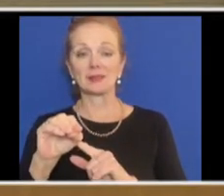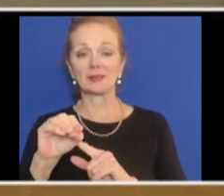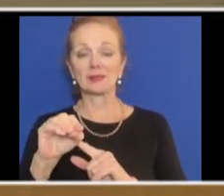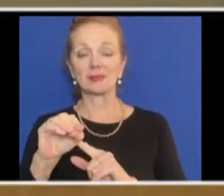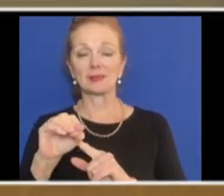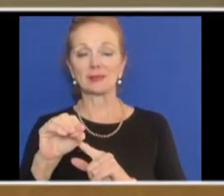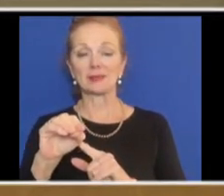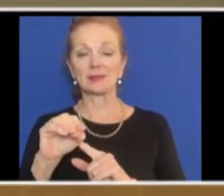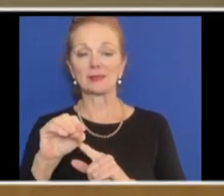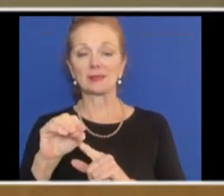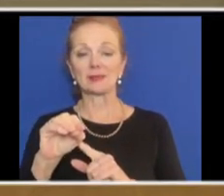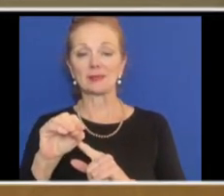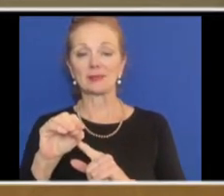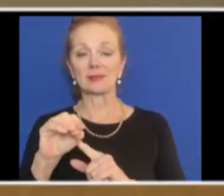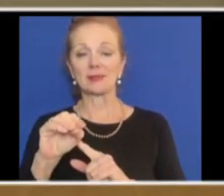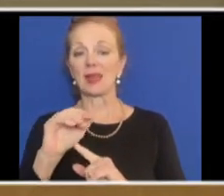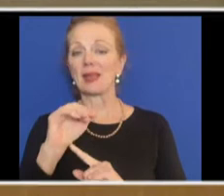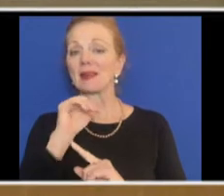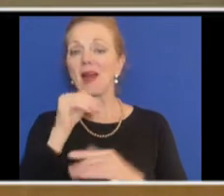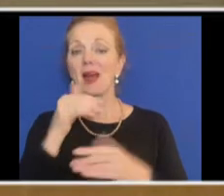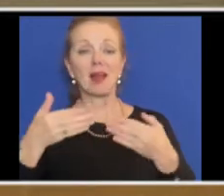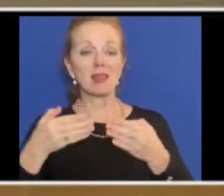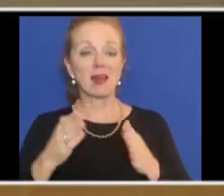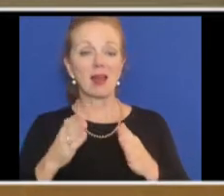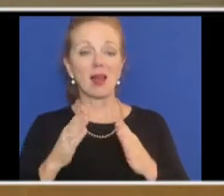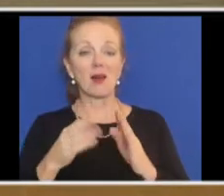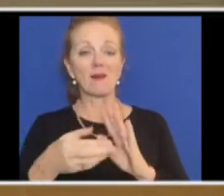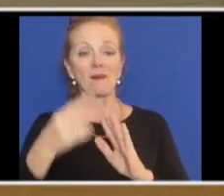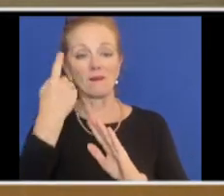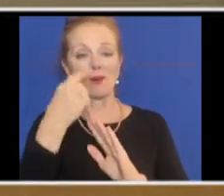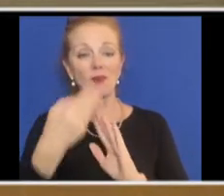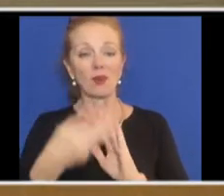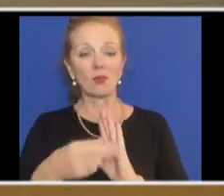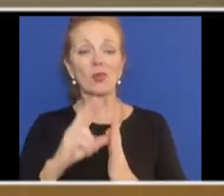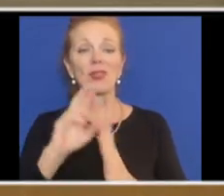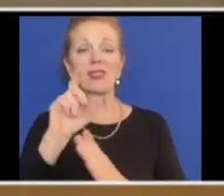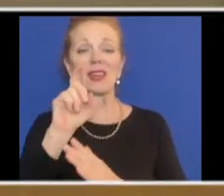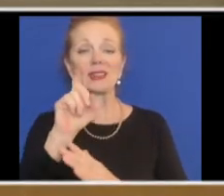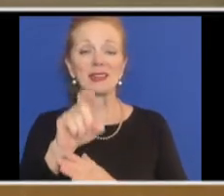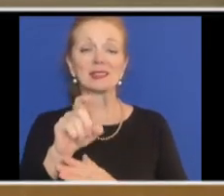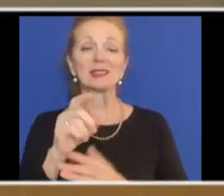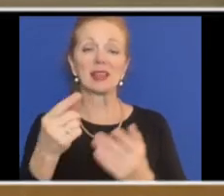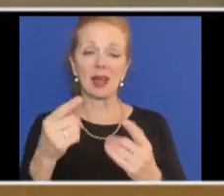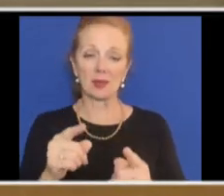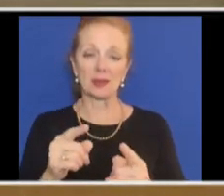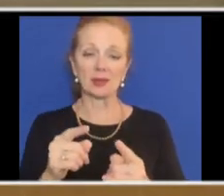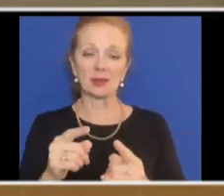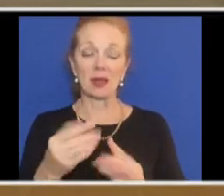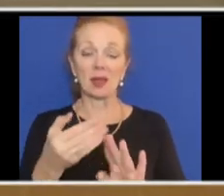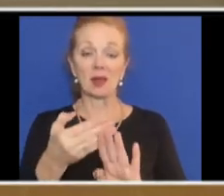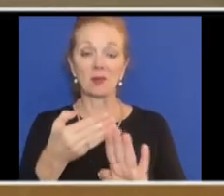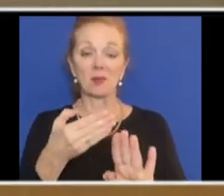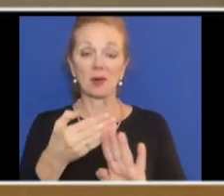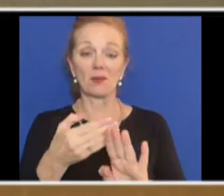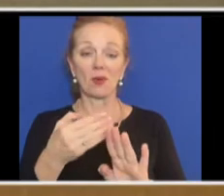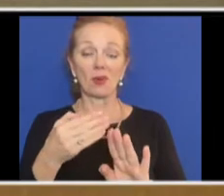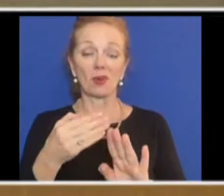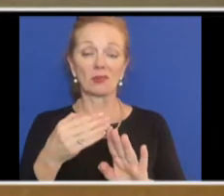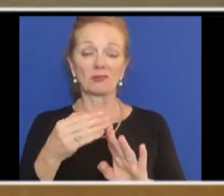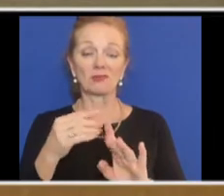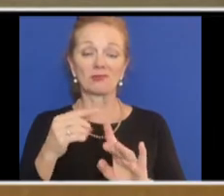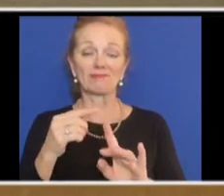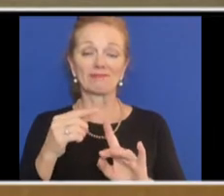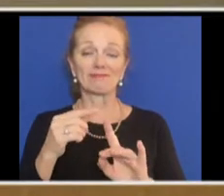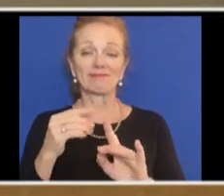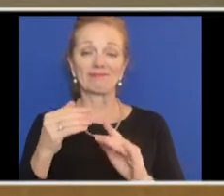it doesn't allow for the review that needs to happen um before it gets to